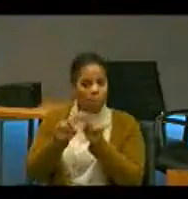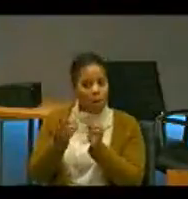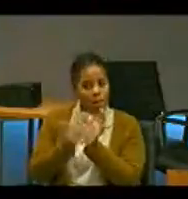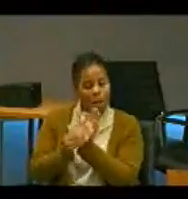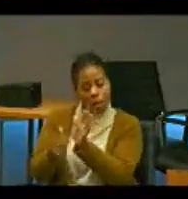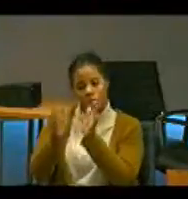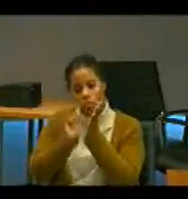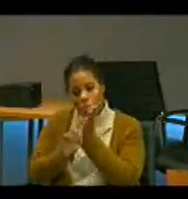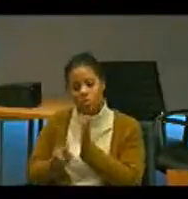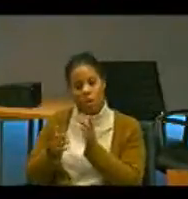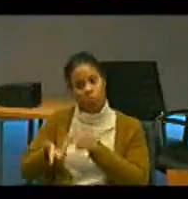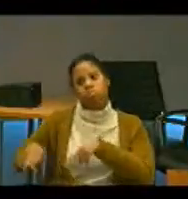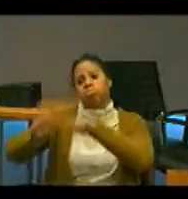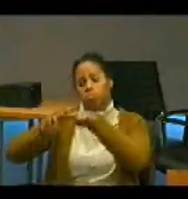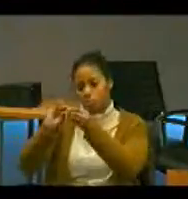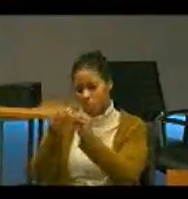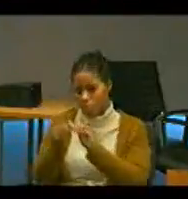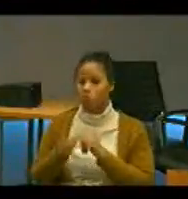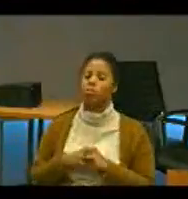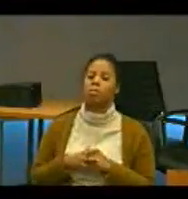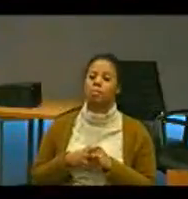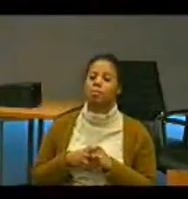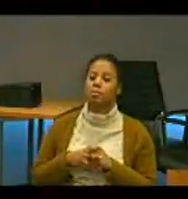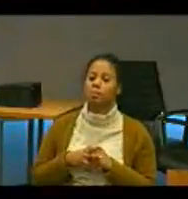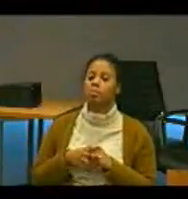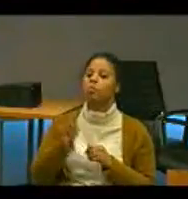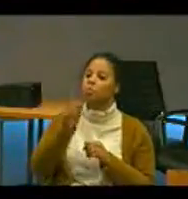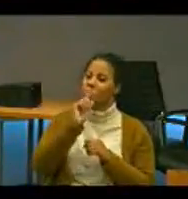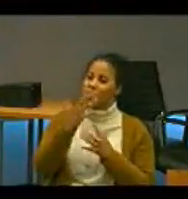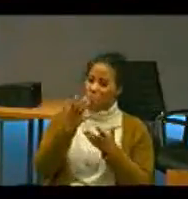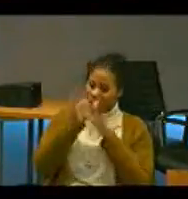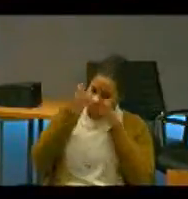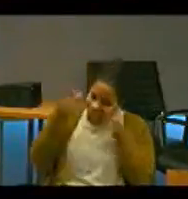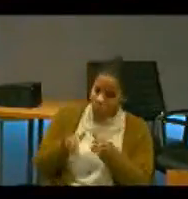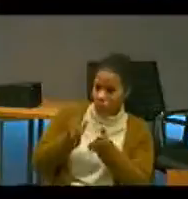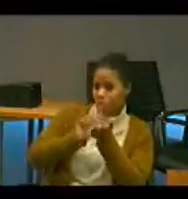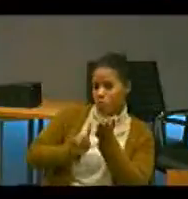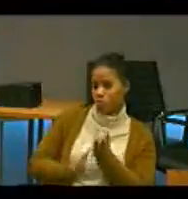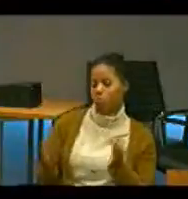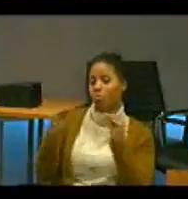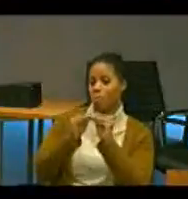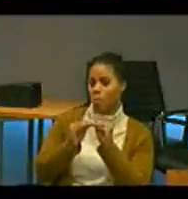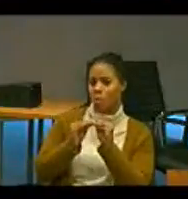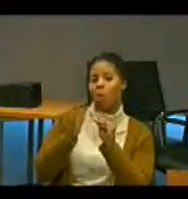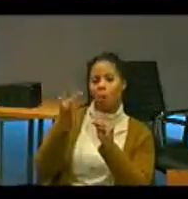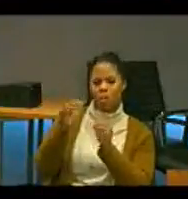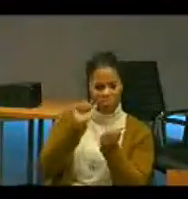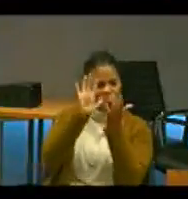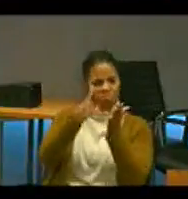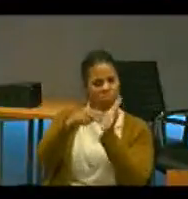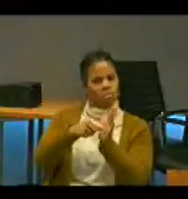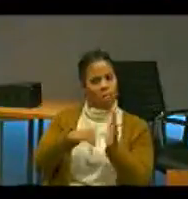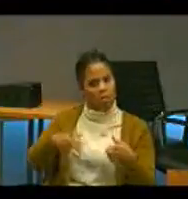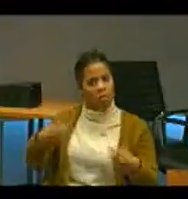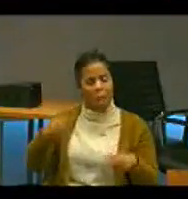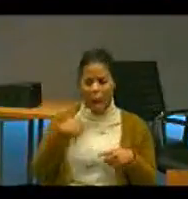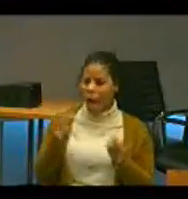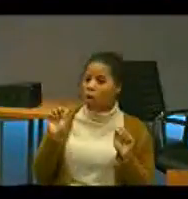strongly caution the Commission against relying on such research. In making this argument, I could choose to pit